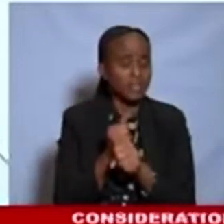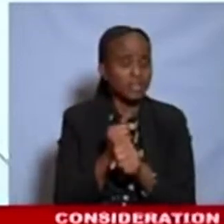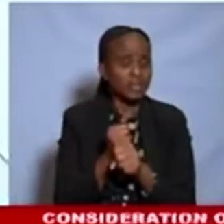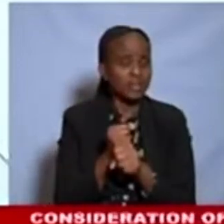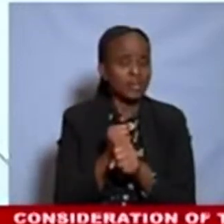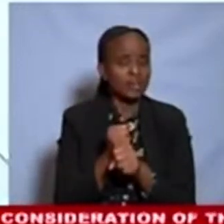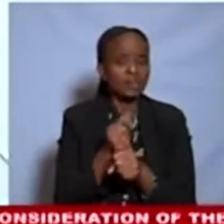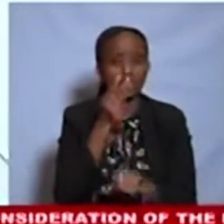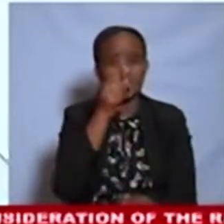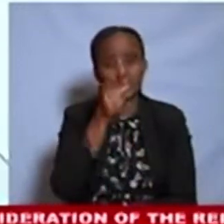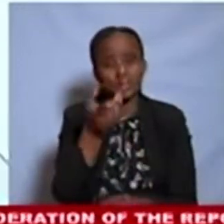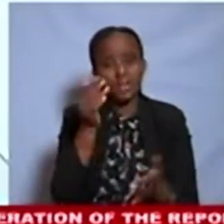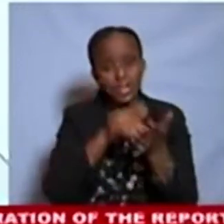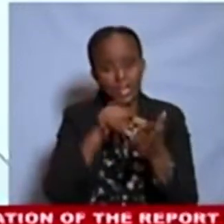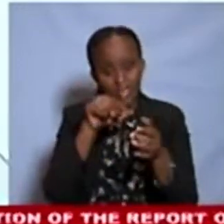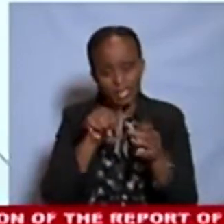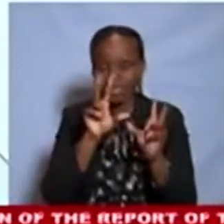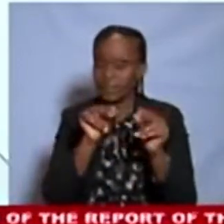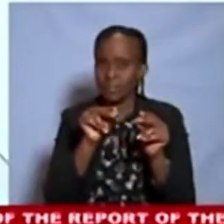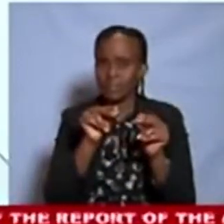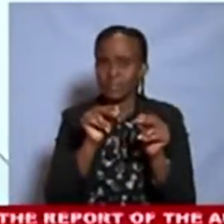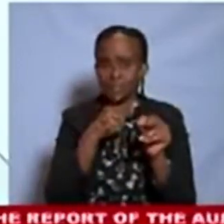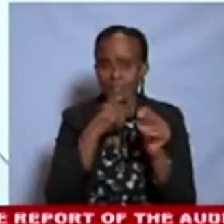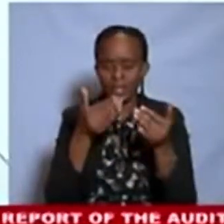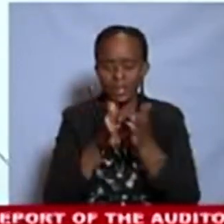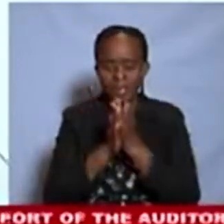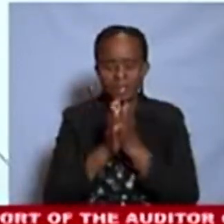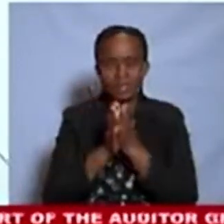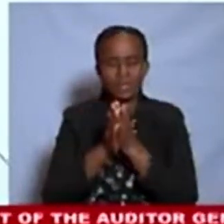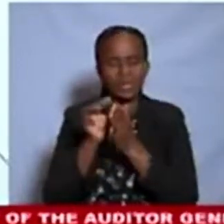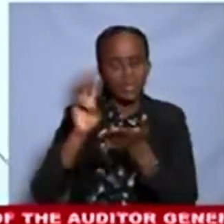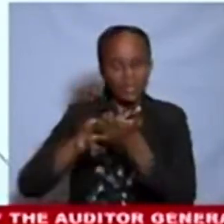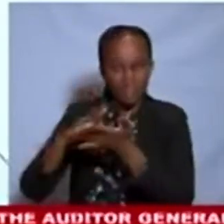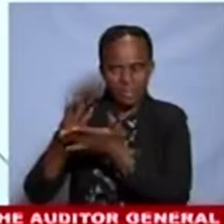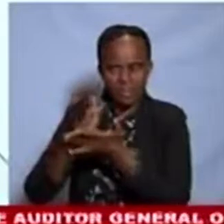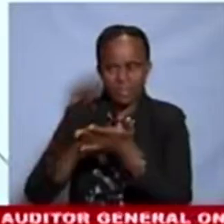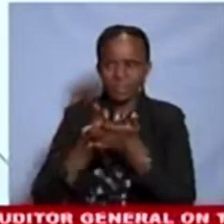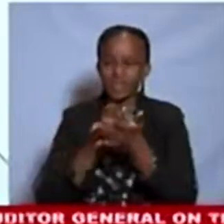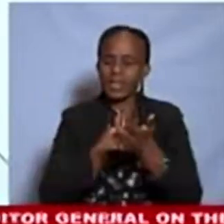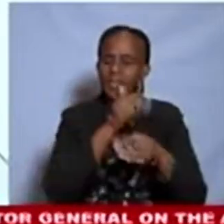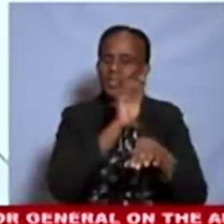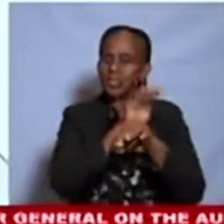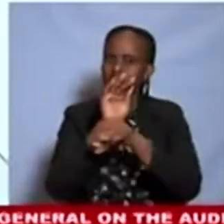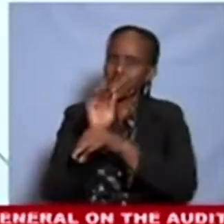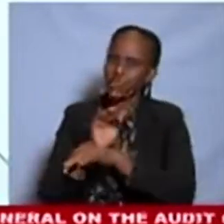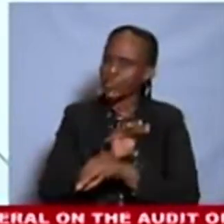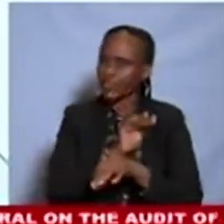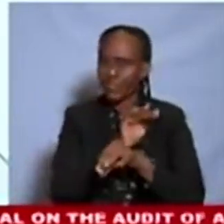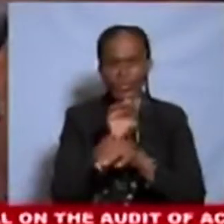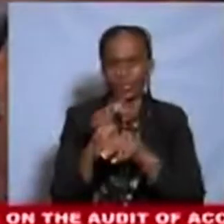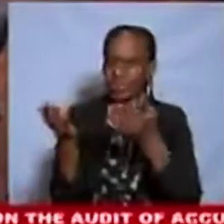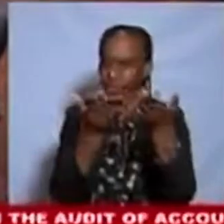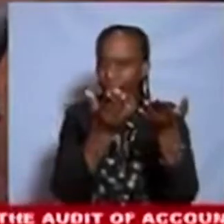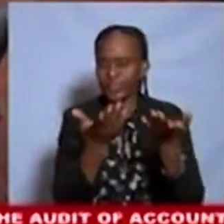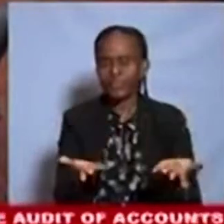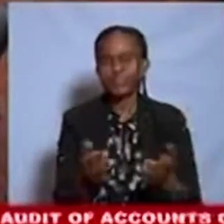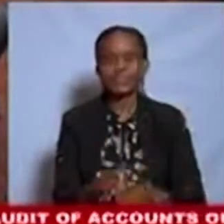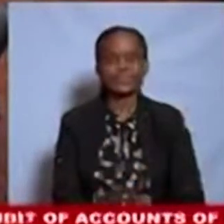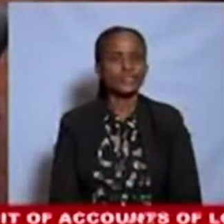we may not see you here. May I now ask the permanent witnesses if they have any comment to give?